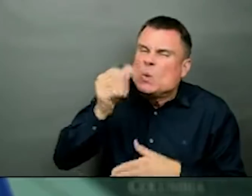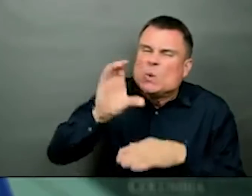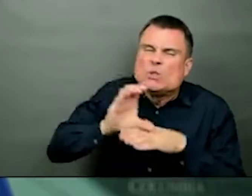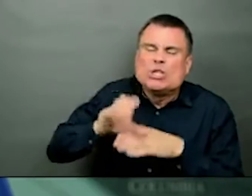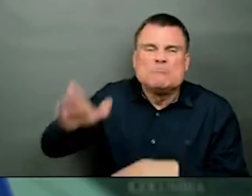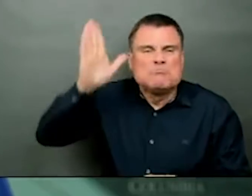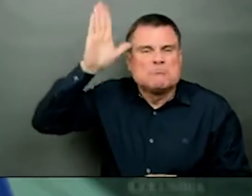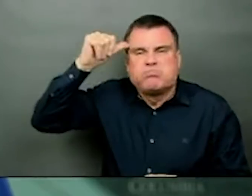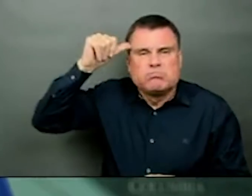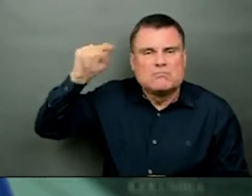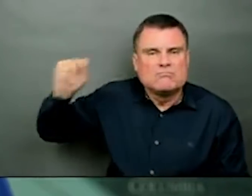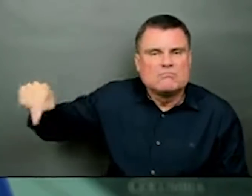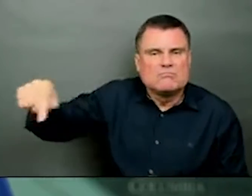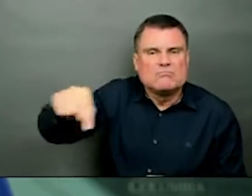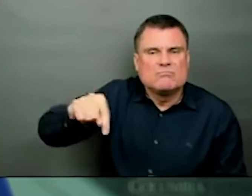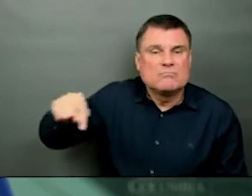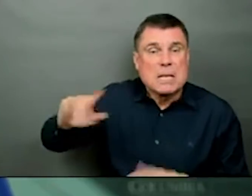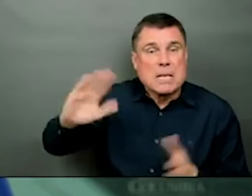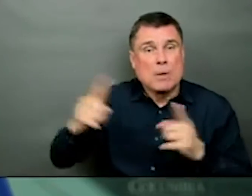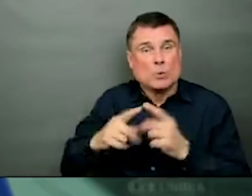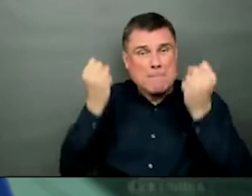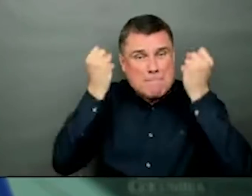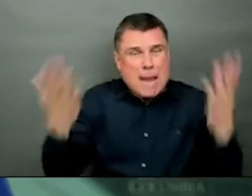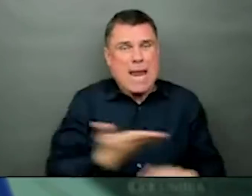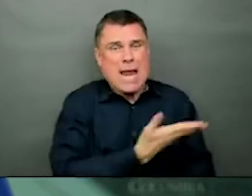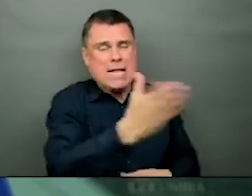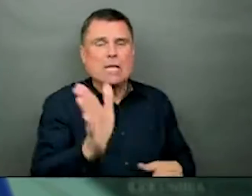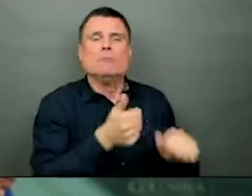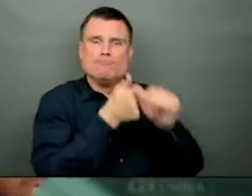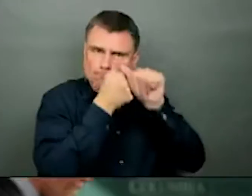ways for people to follow their faith and follow their path.